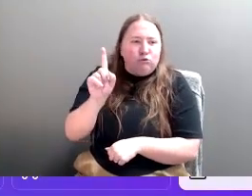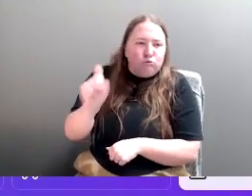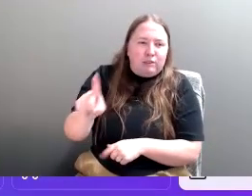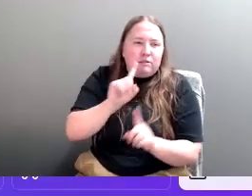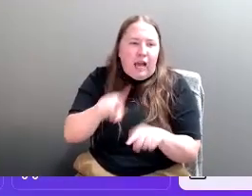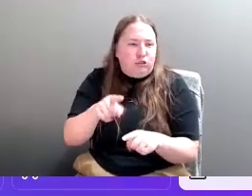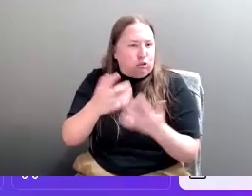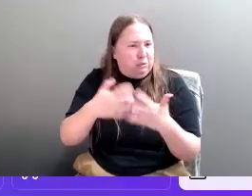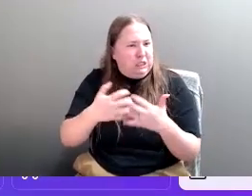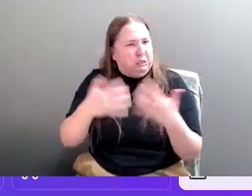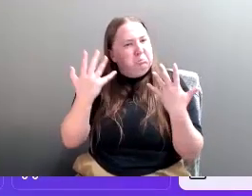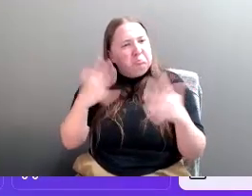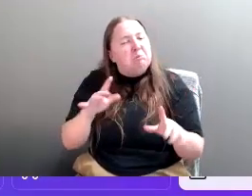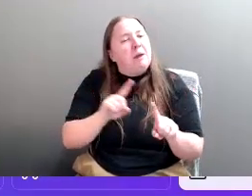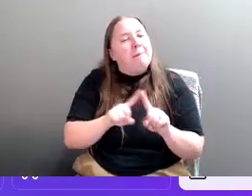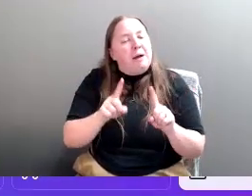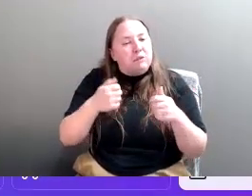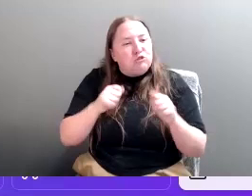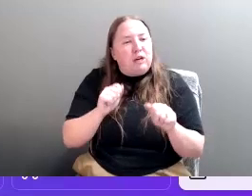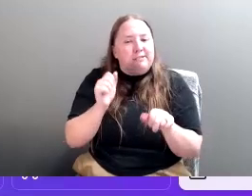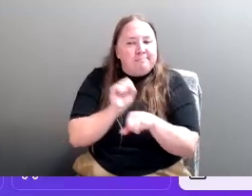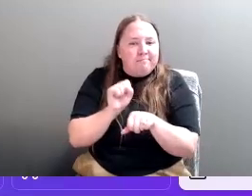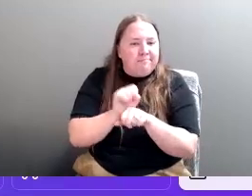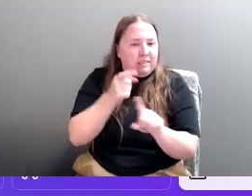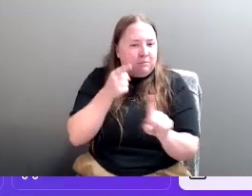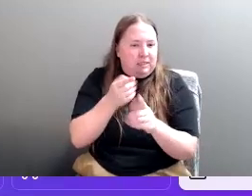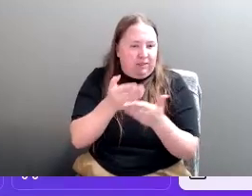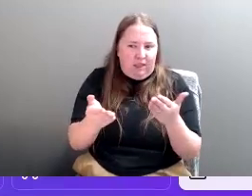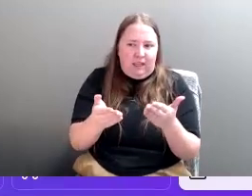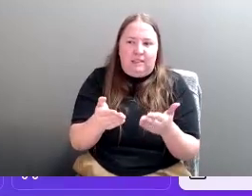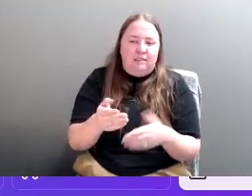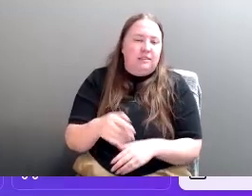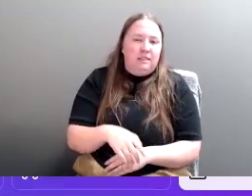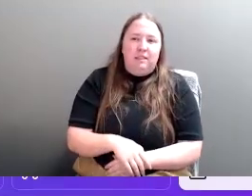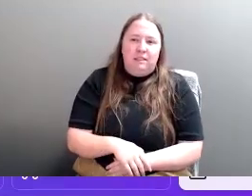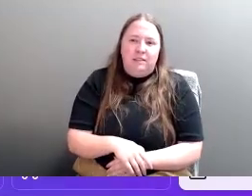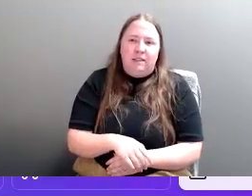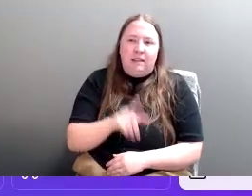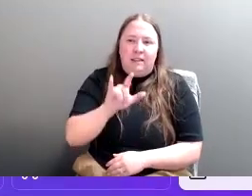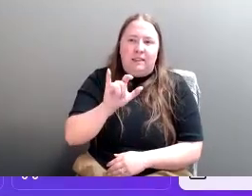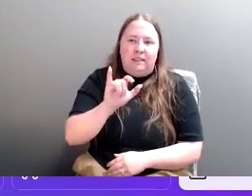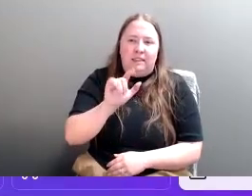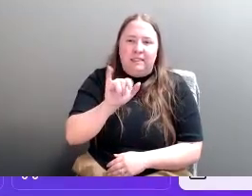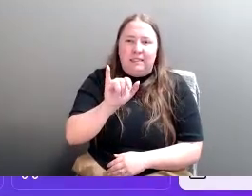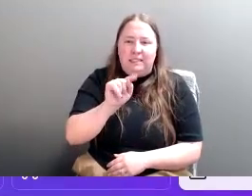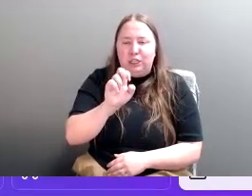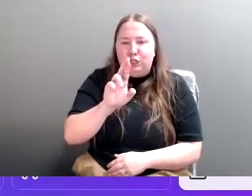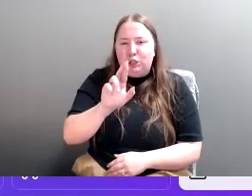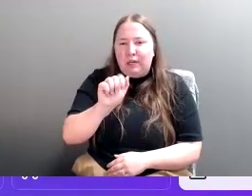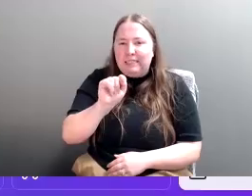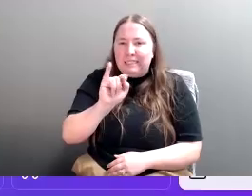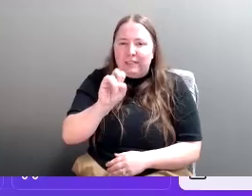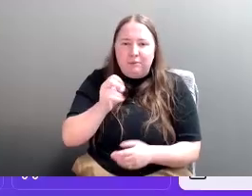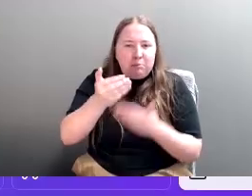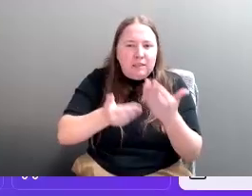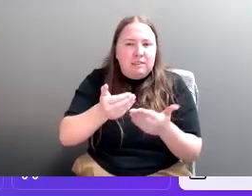that we try to work on, certain things like the iterative process, right? Being able to work with AI to come up with